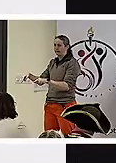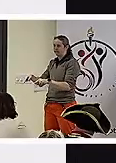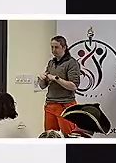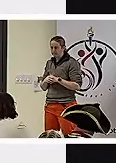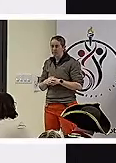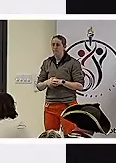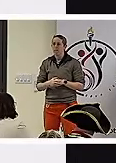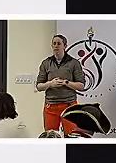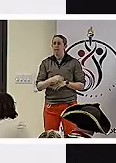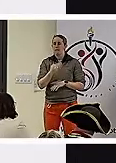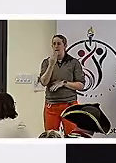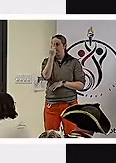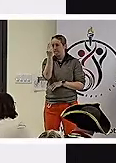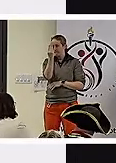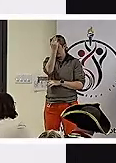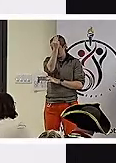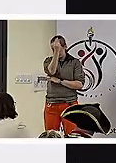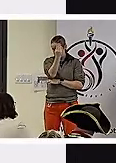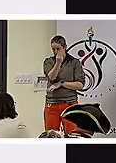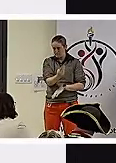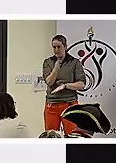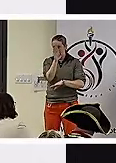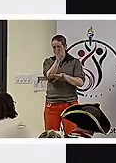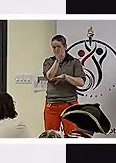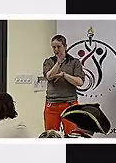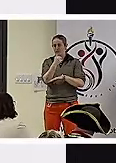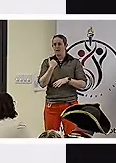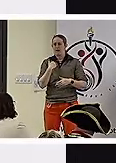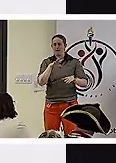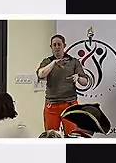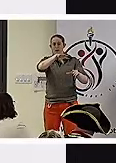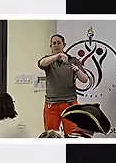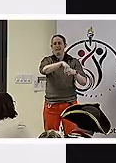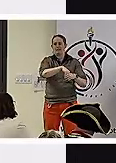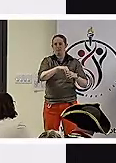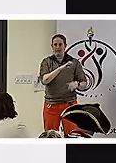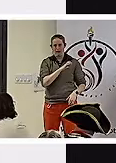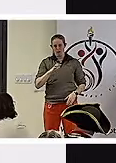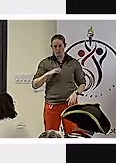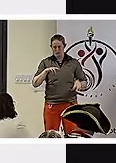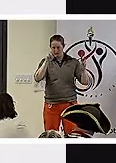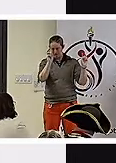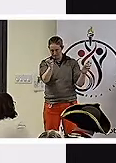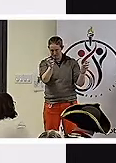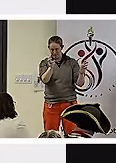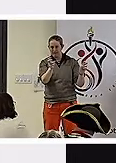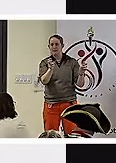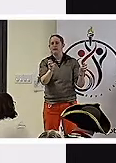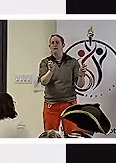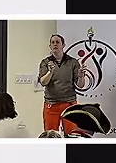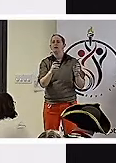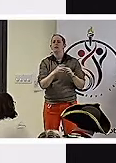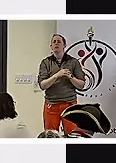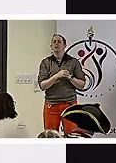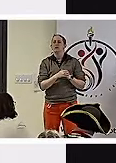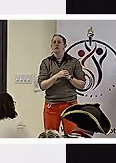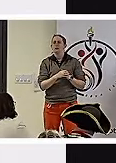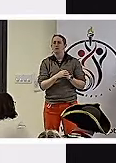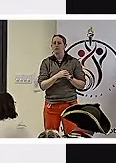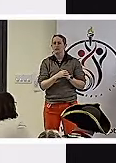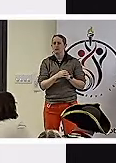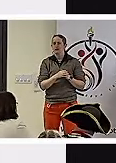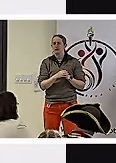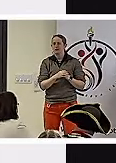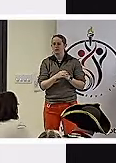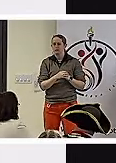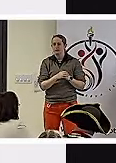afternoon, we have participant council. So when we talk about stuff in participant council,